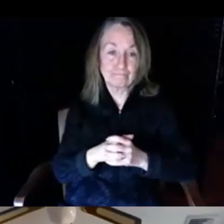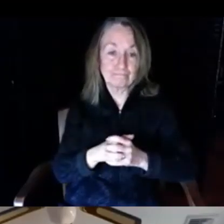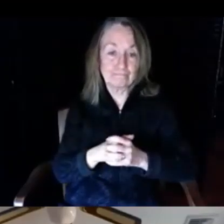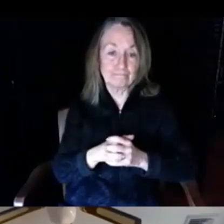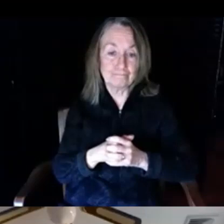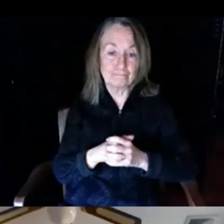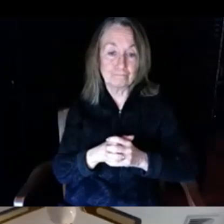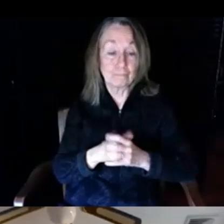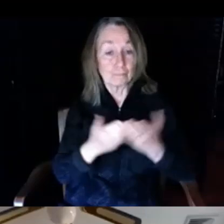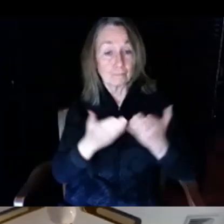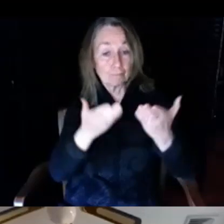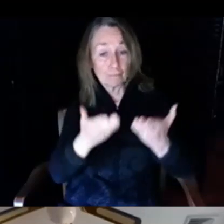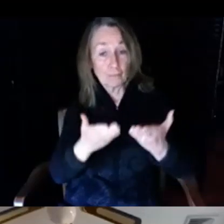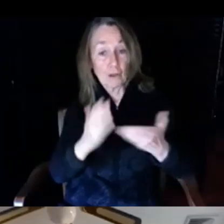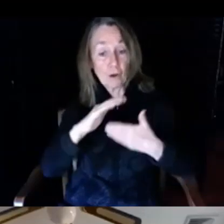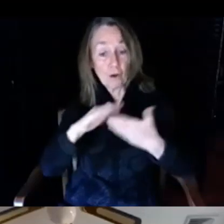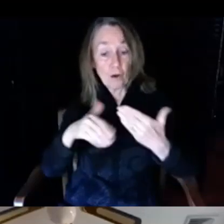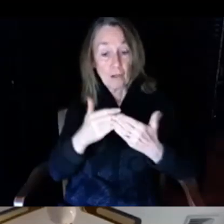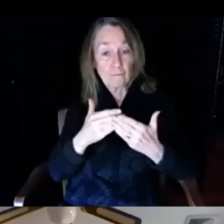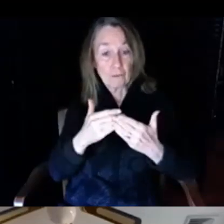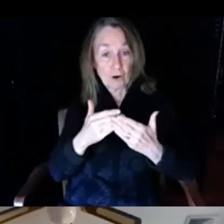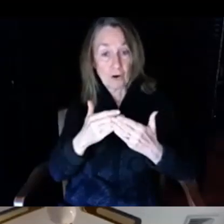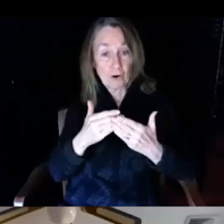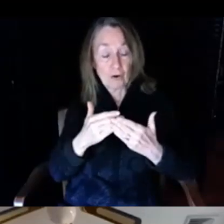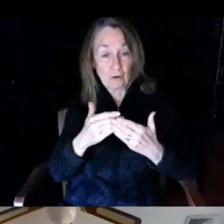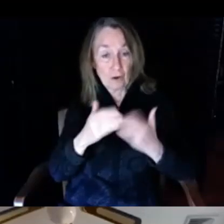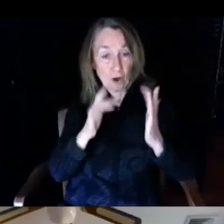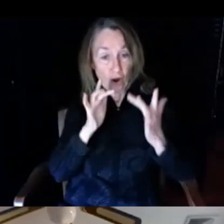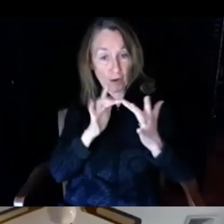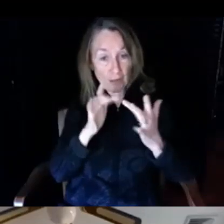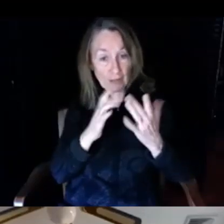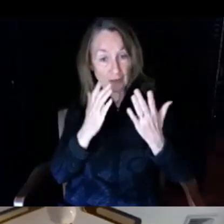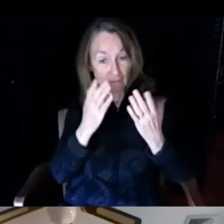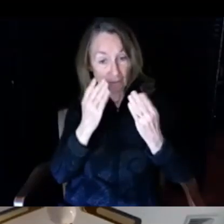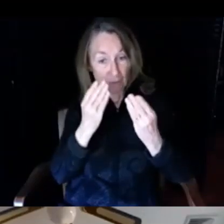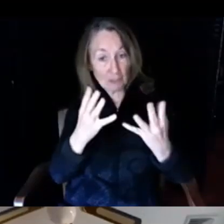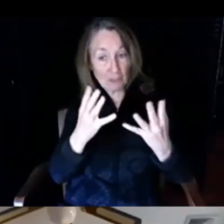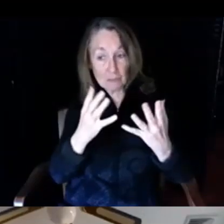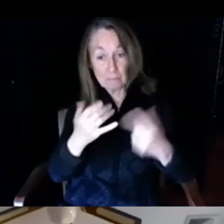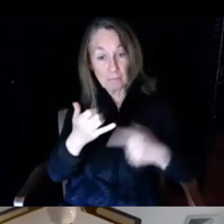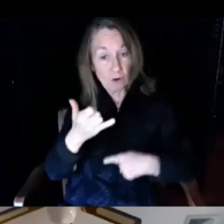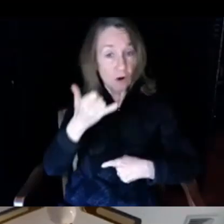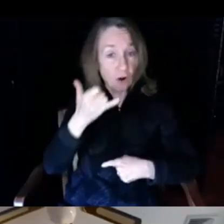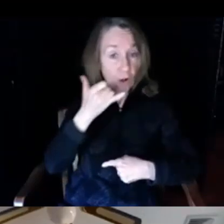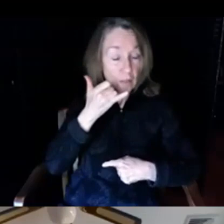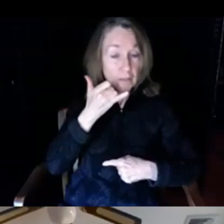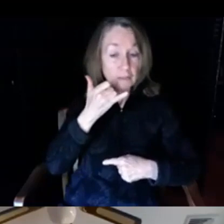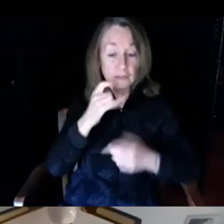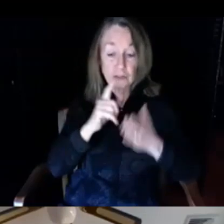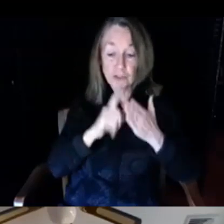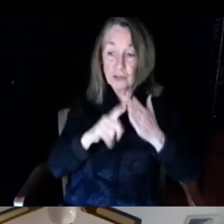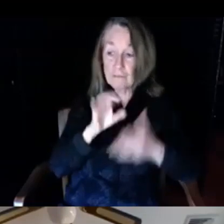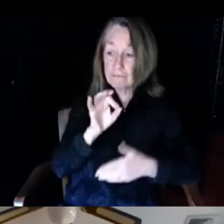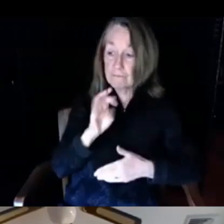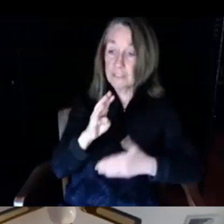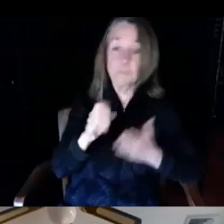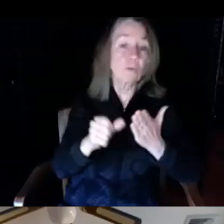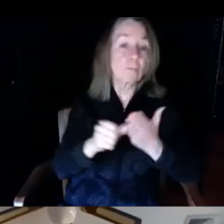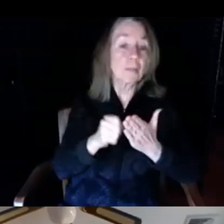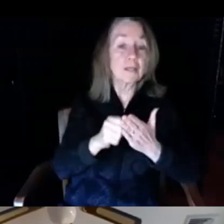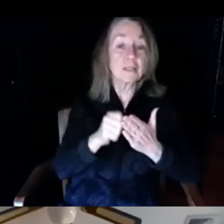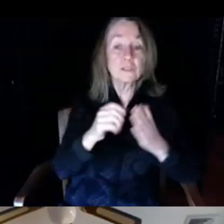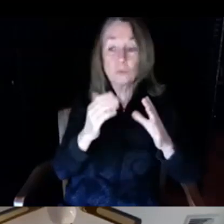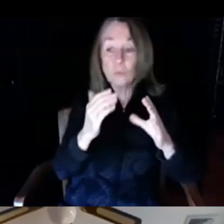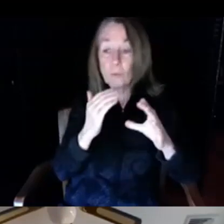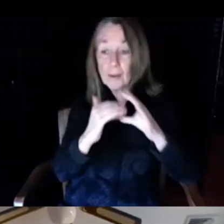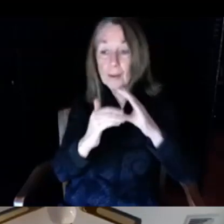This is all our contact information. You're welcome to call us, check out our Facebook page or email.